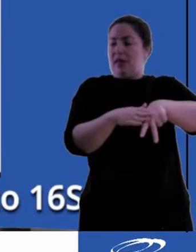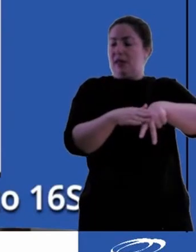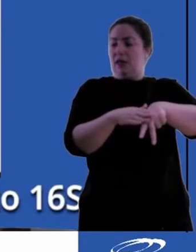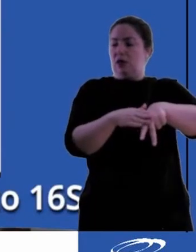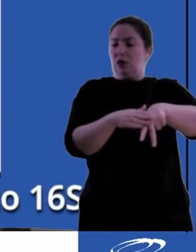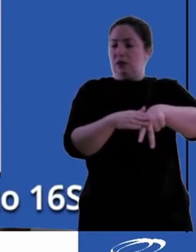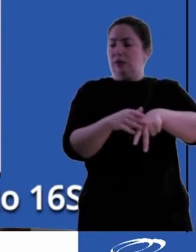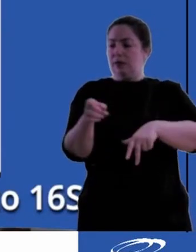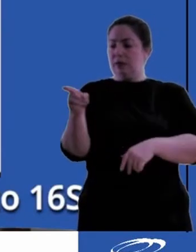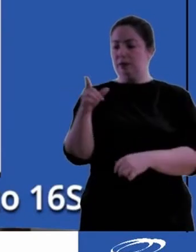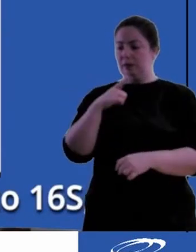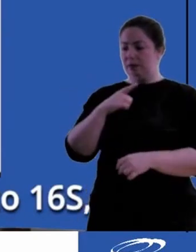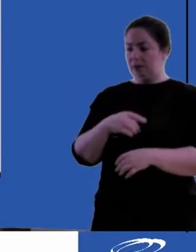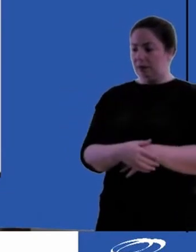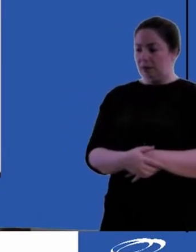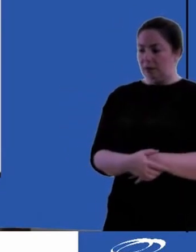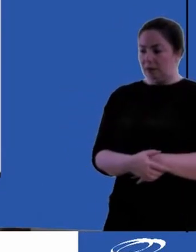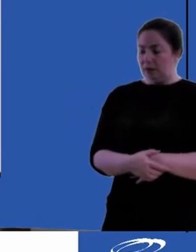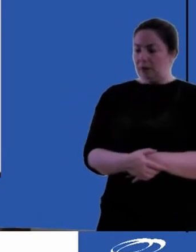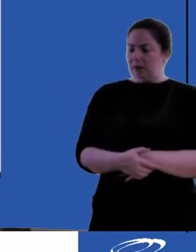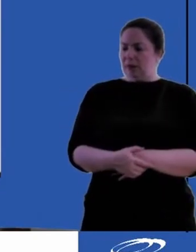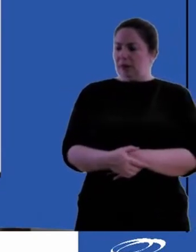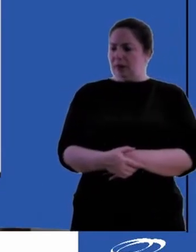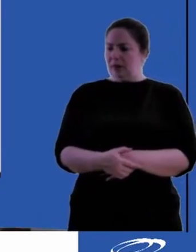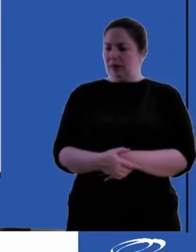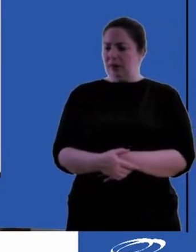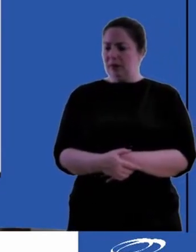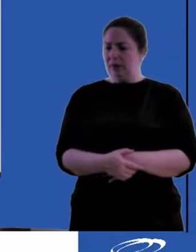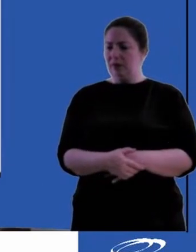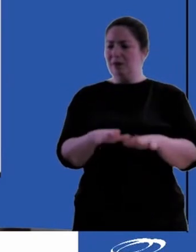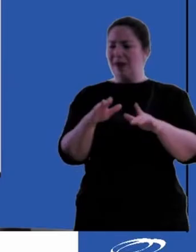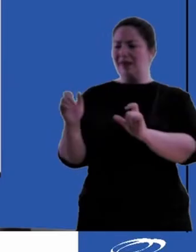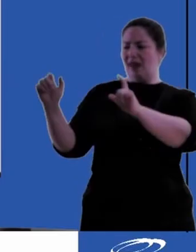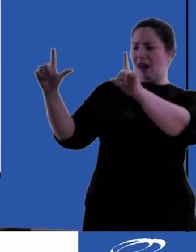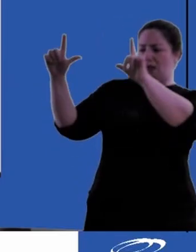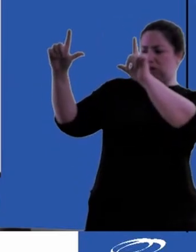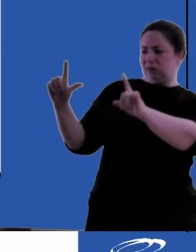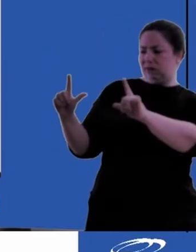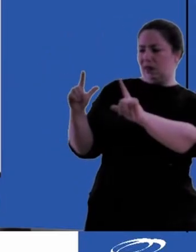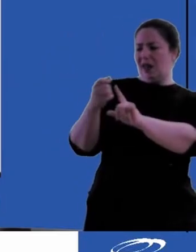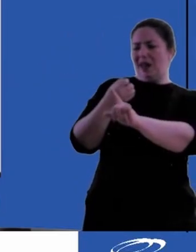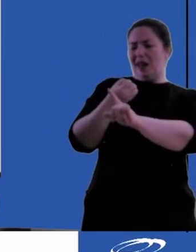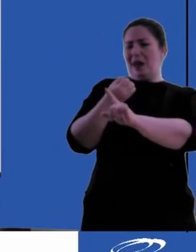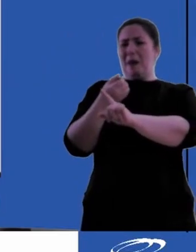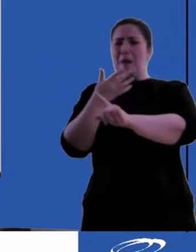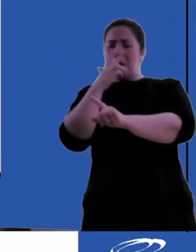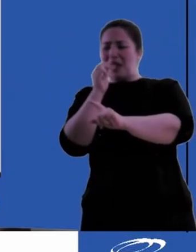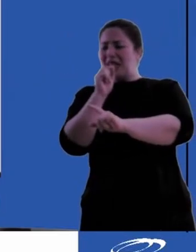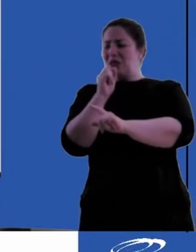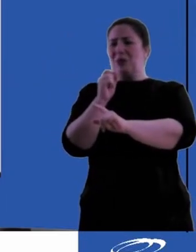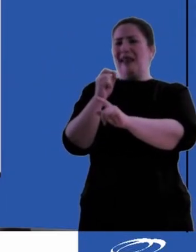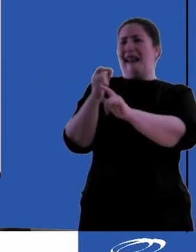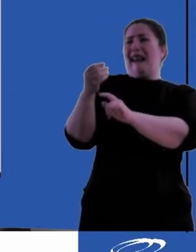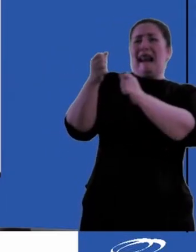PCR and sequencing. But the panel did not do well across the board. So the overall positive percent agreement